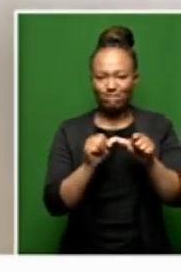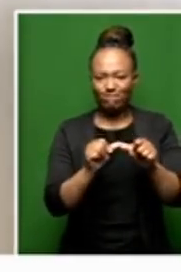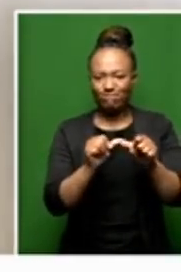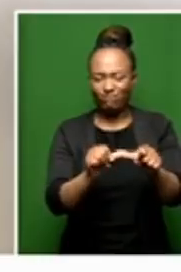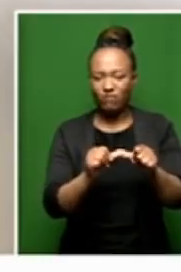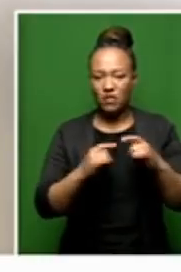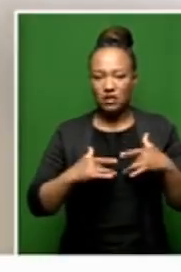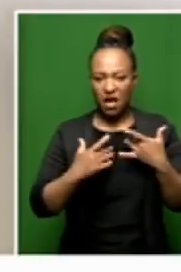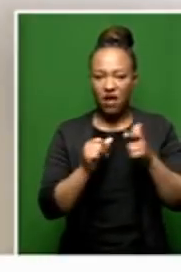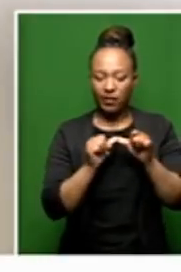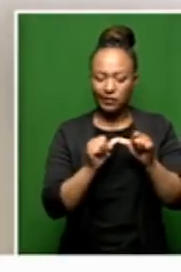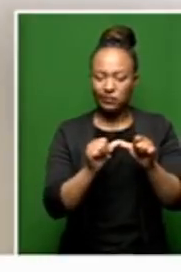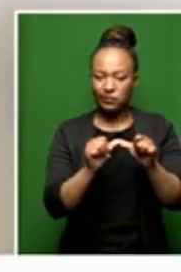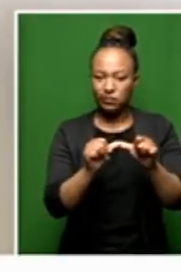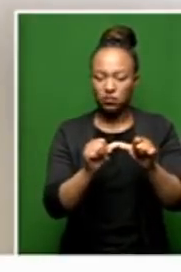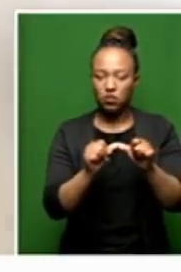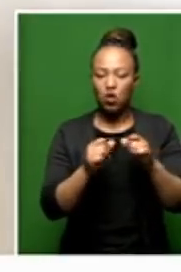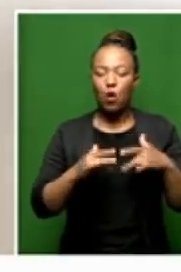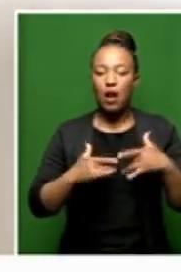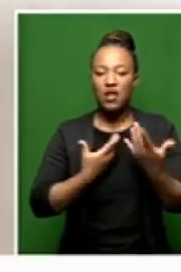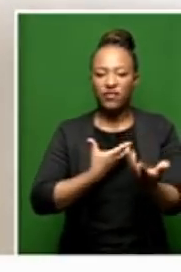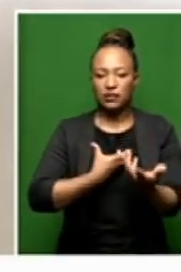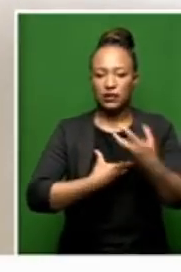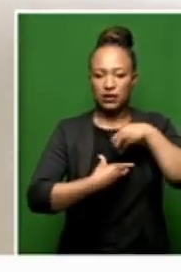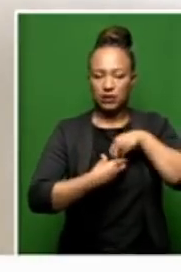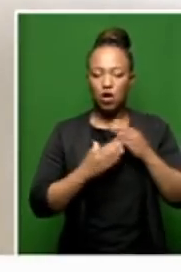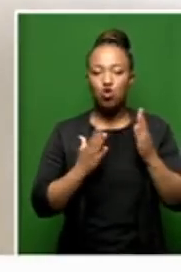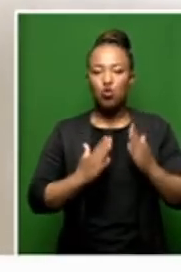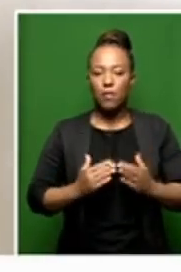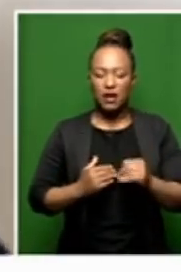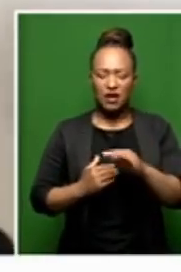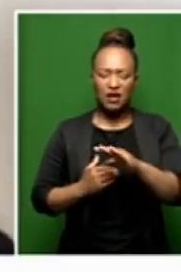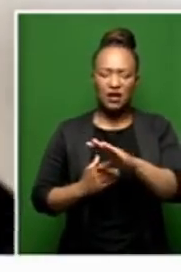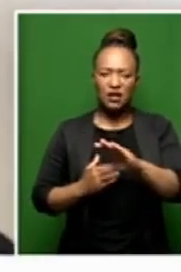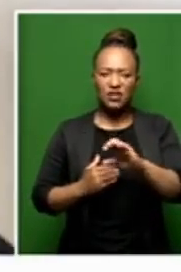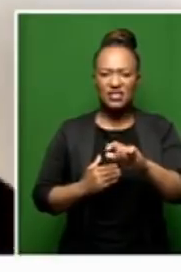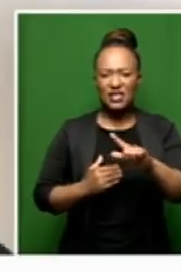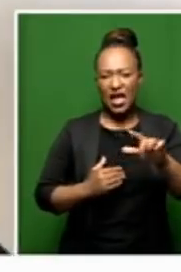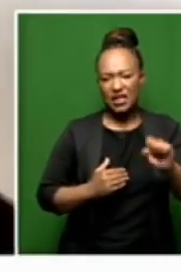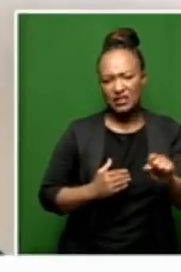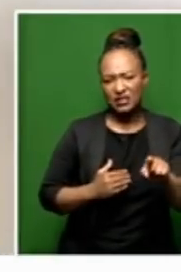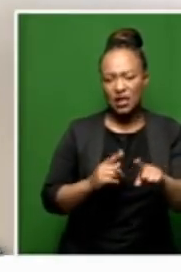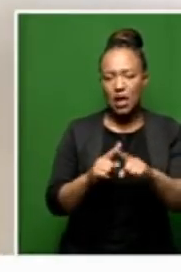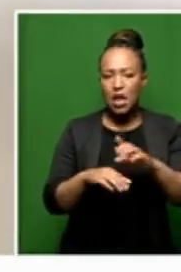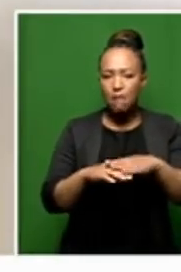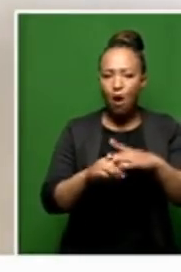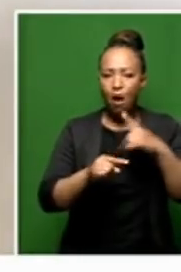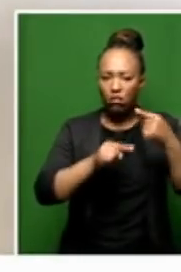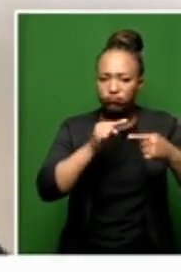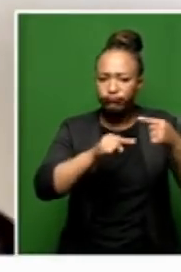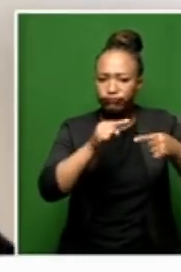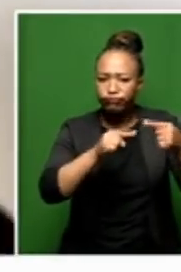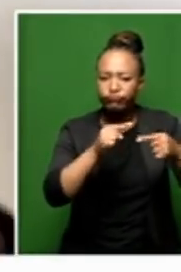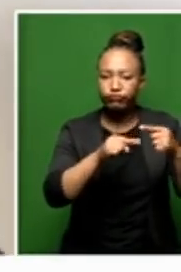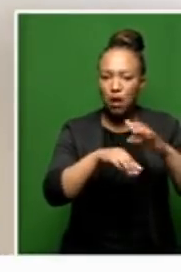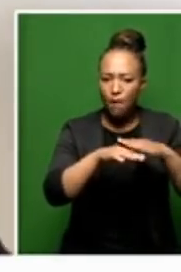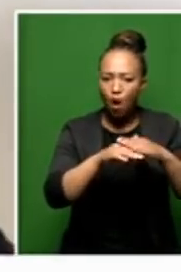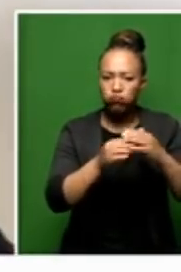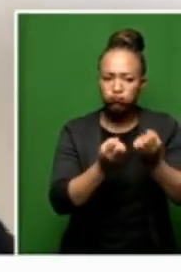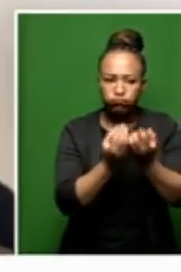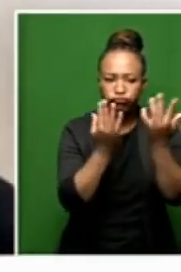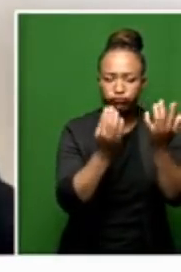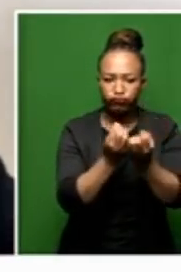that's how it is surviving, by living with our human cell. And then it starts multiplying and reproducing. And when it